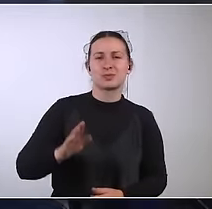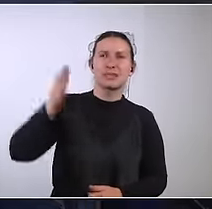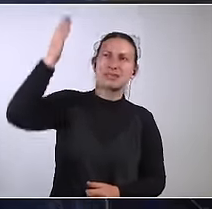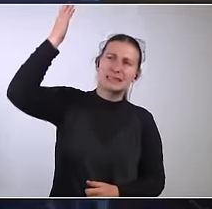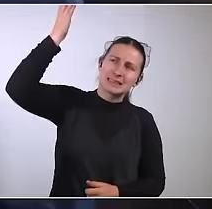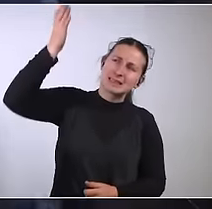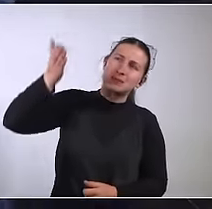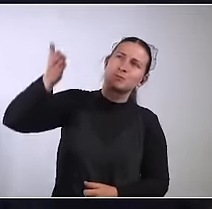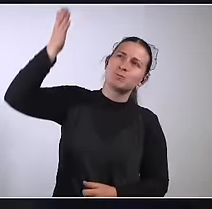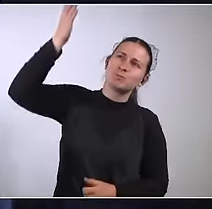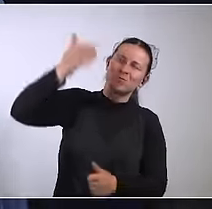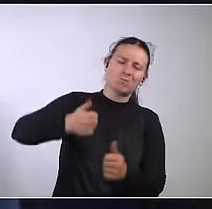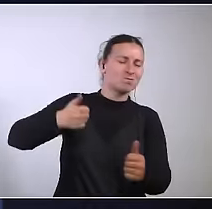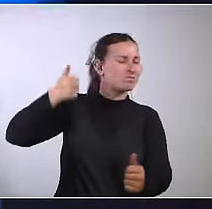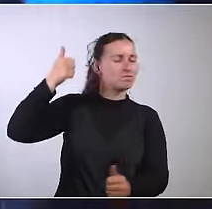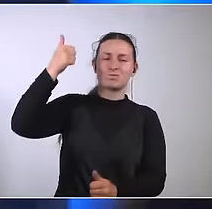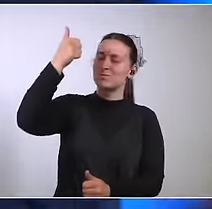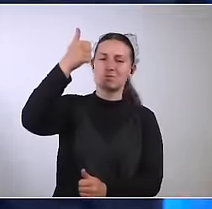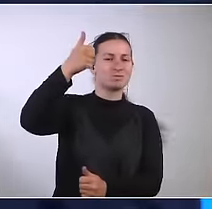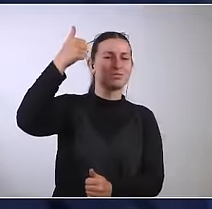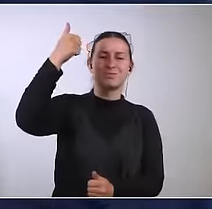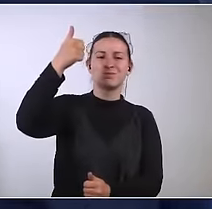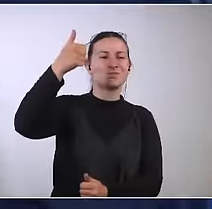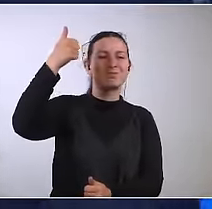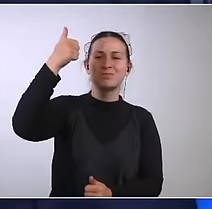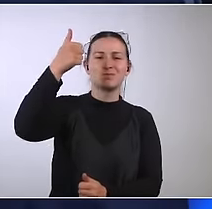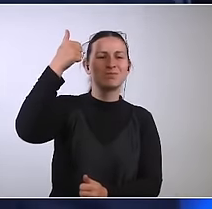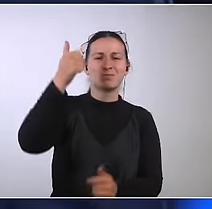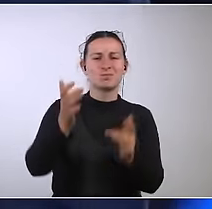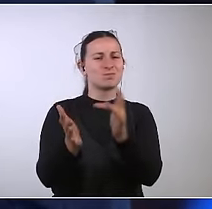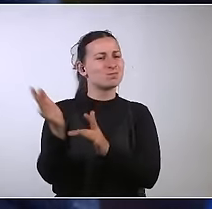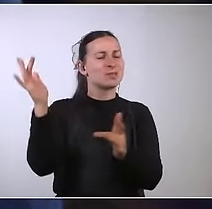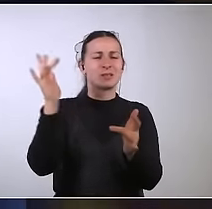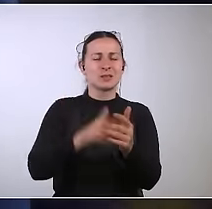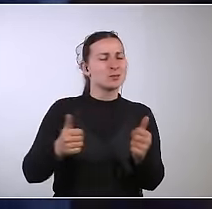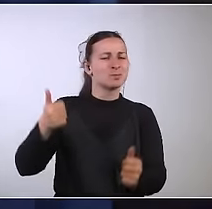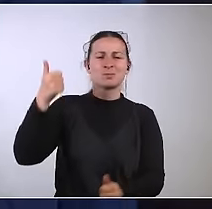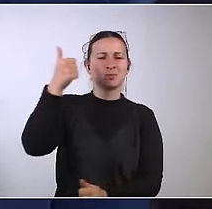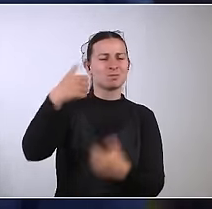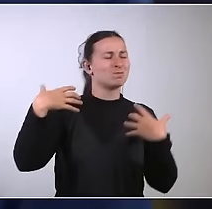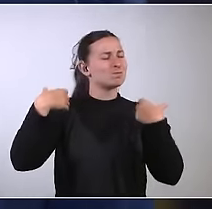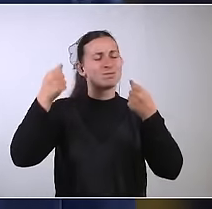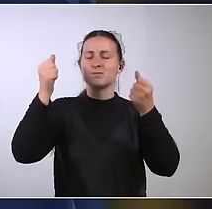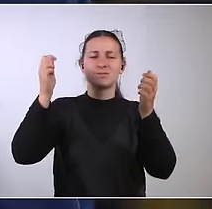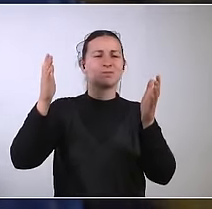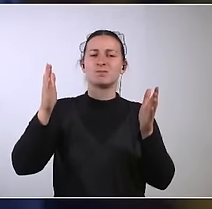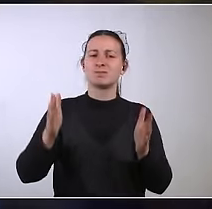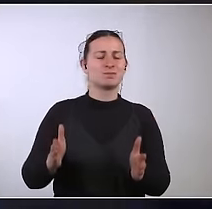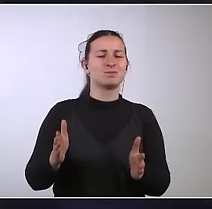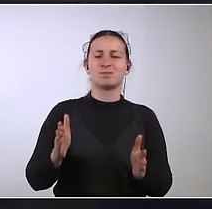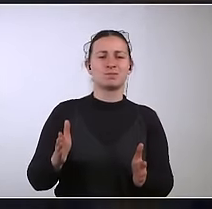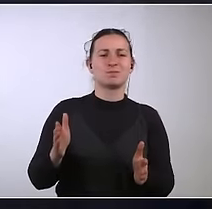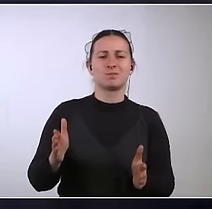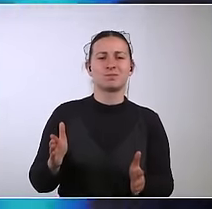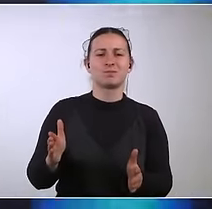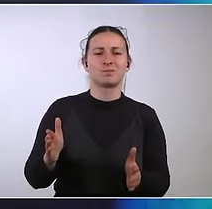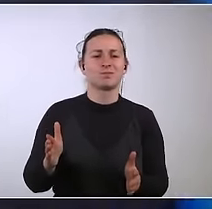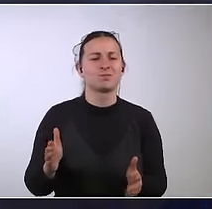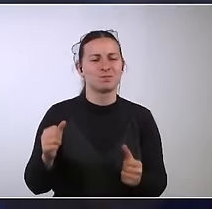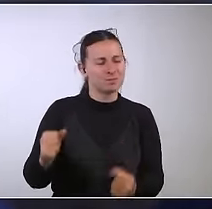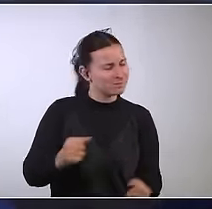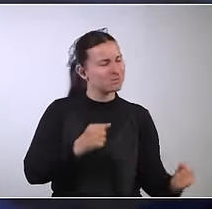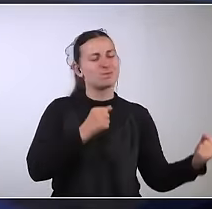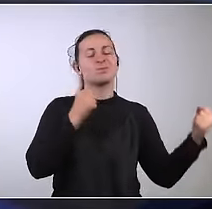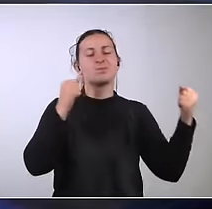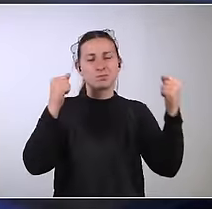am that I am. He is Jehovah Rapha. He is Jehovah Nissi. He